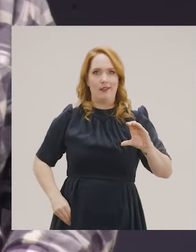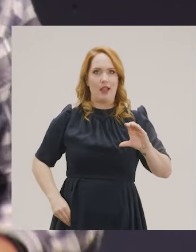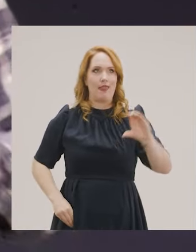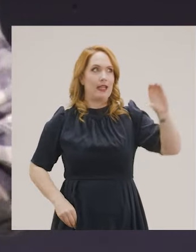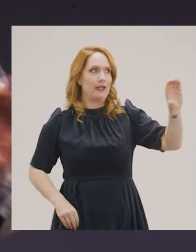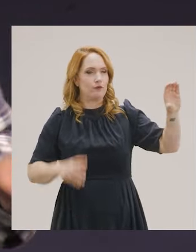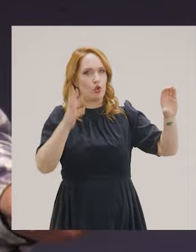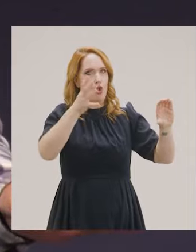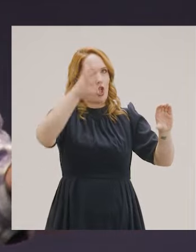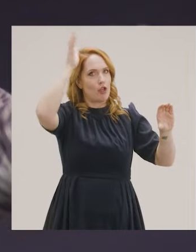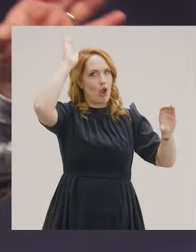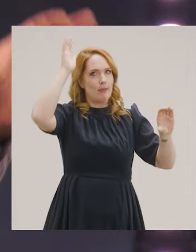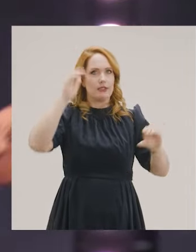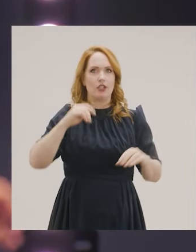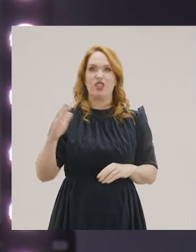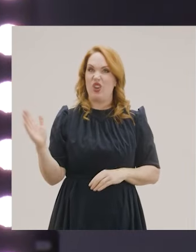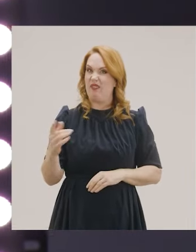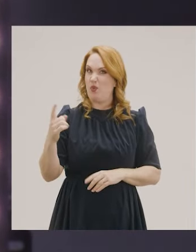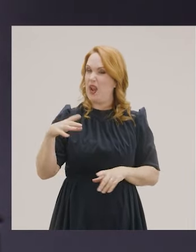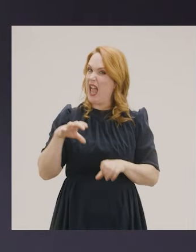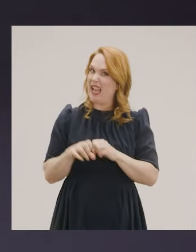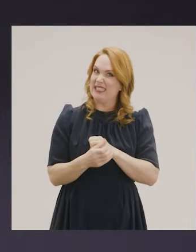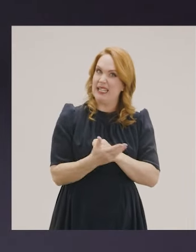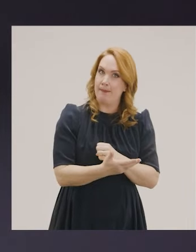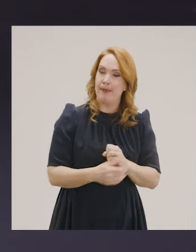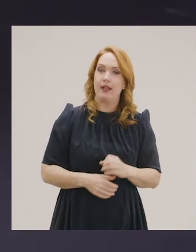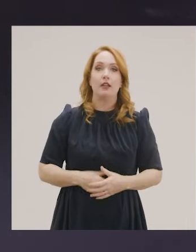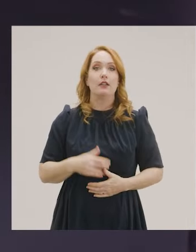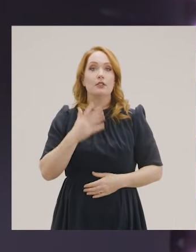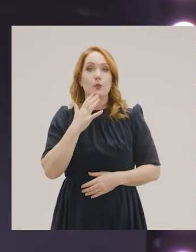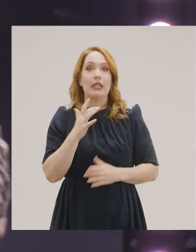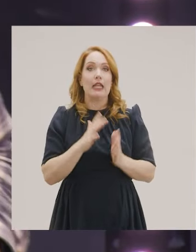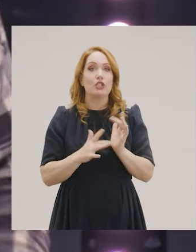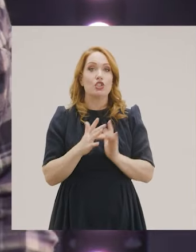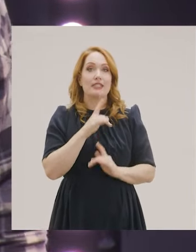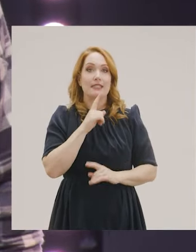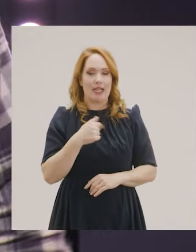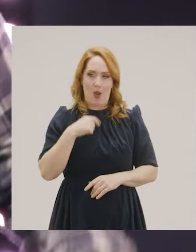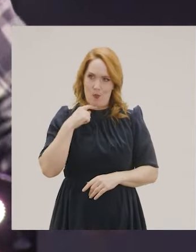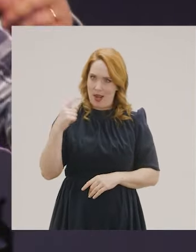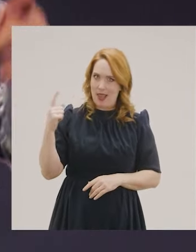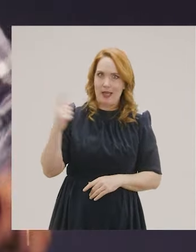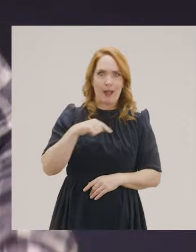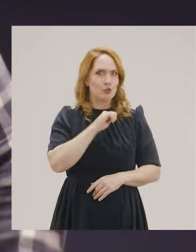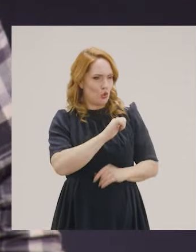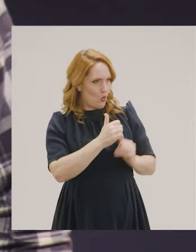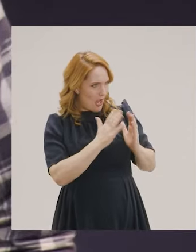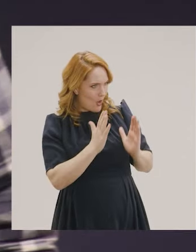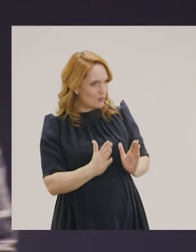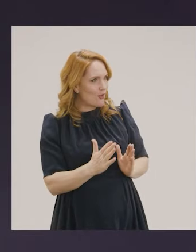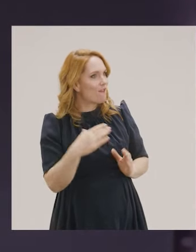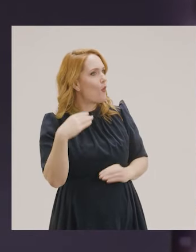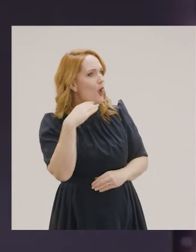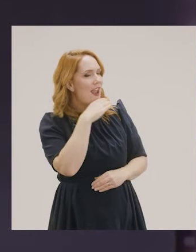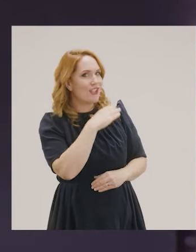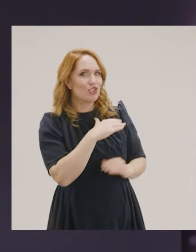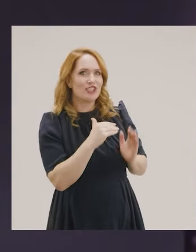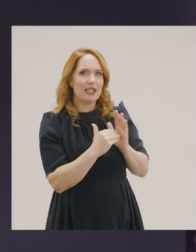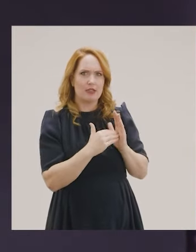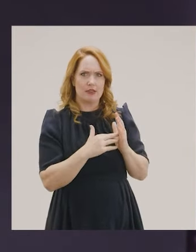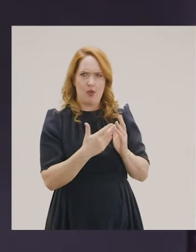himself. Everybody hated him. And that's why when Jesus said, I'm going to come to your place for lunch, everybody